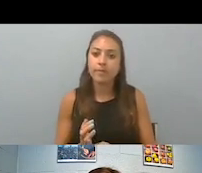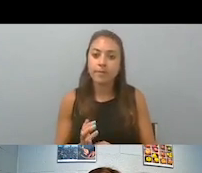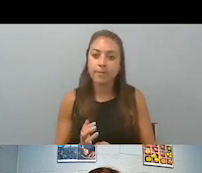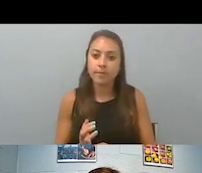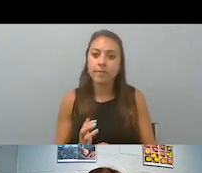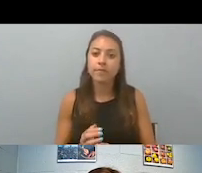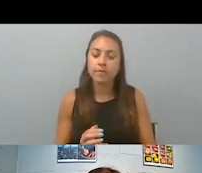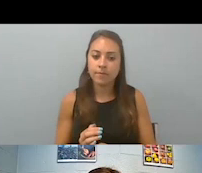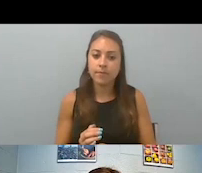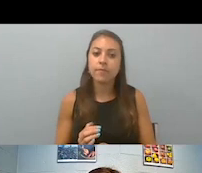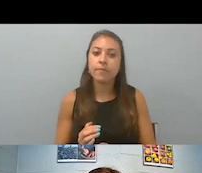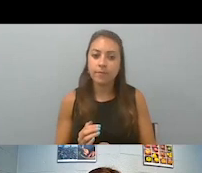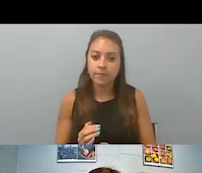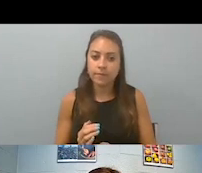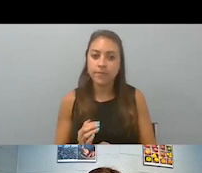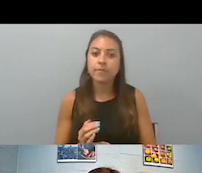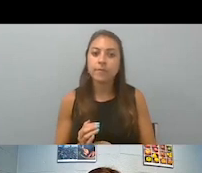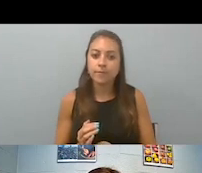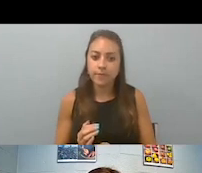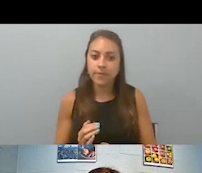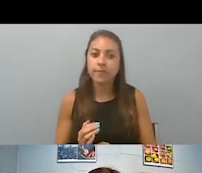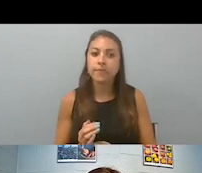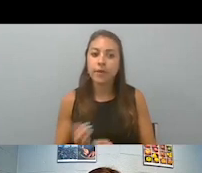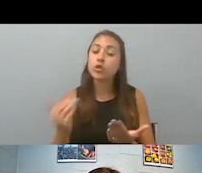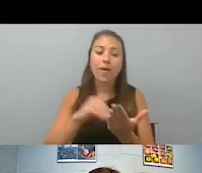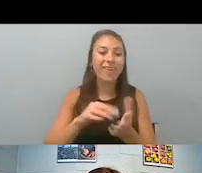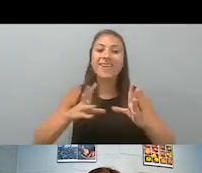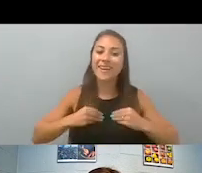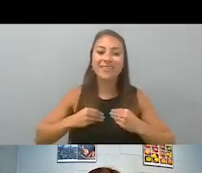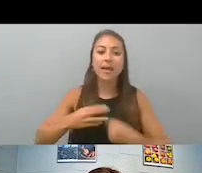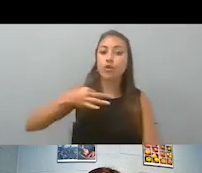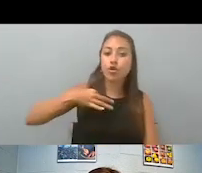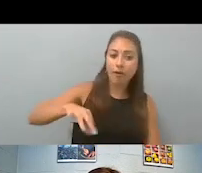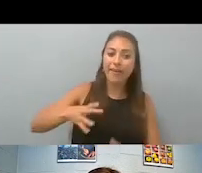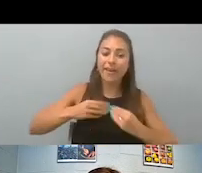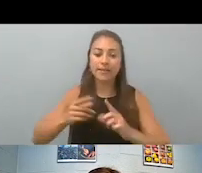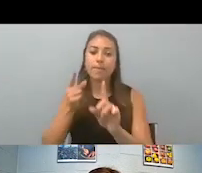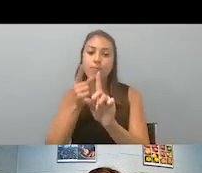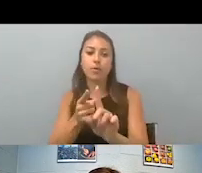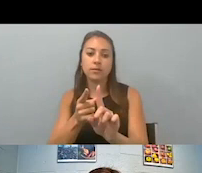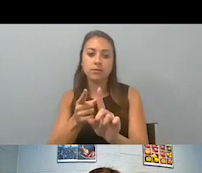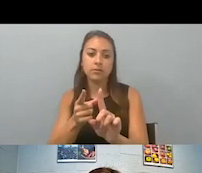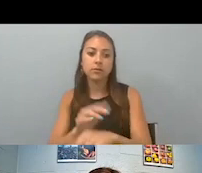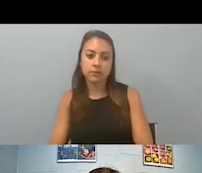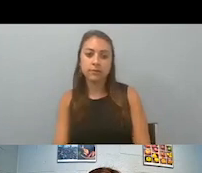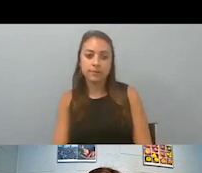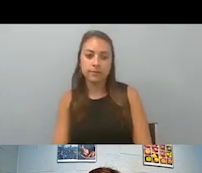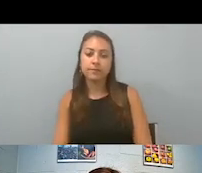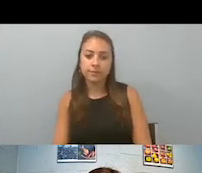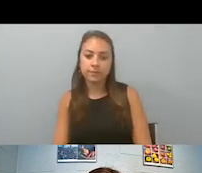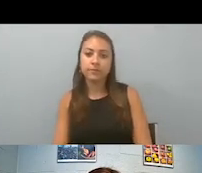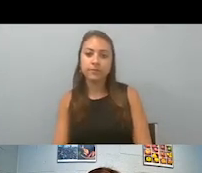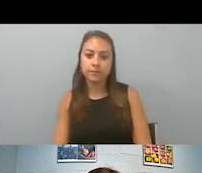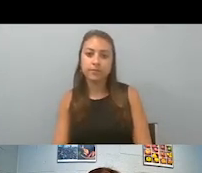our retail units, such as Andrews Commons and the Ivy Room on the slide before. And we really think that kind of differentiates us from